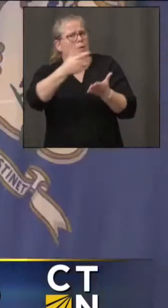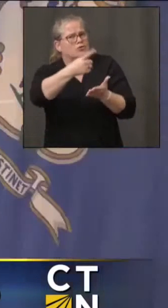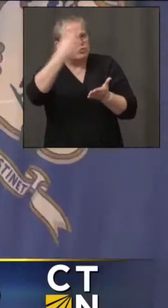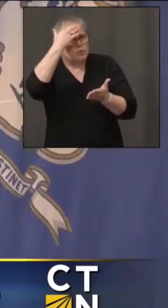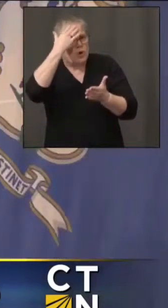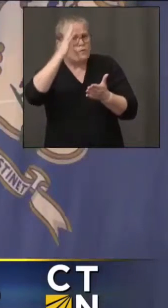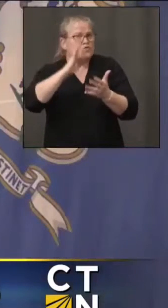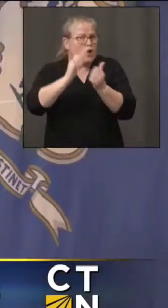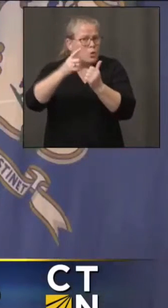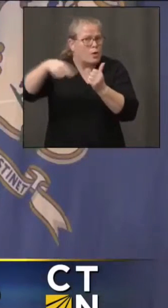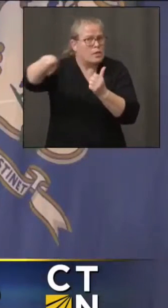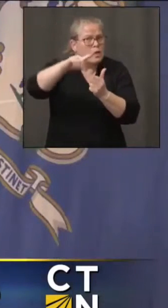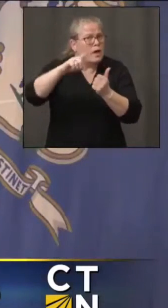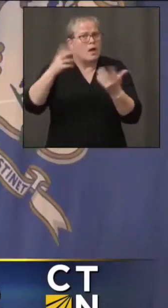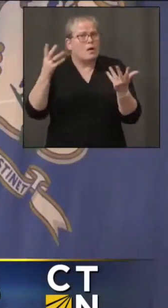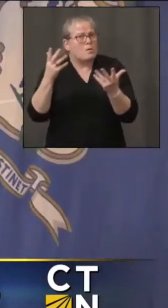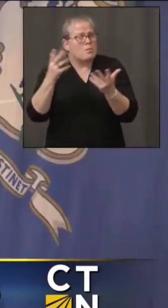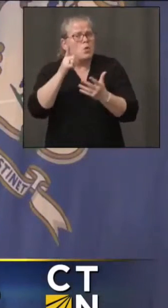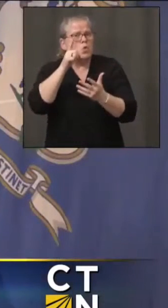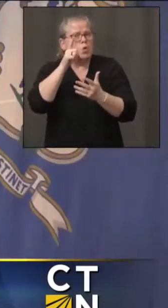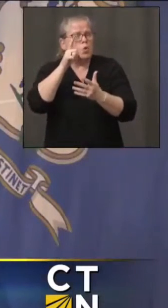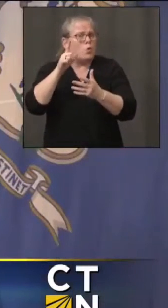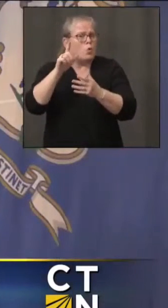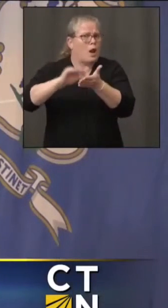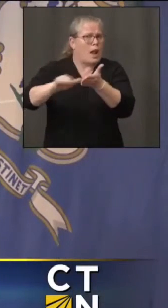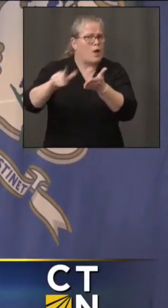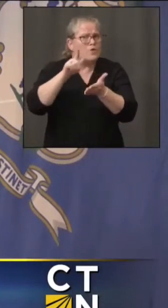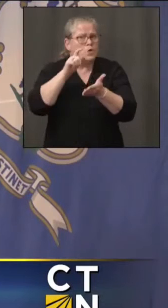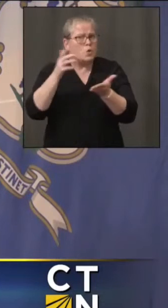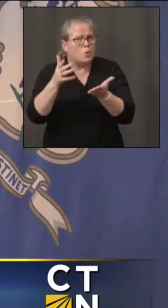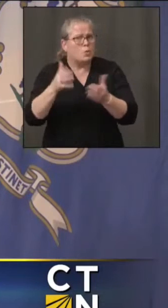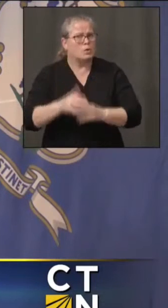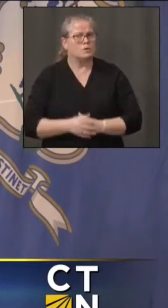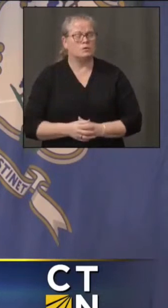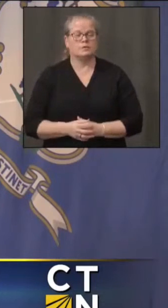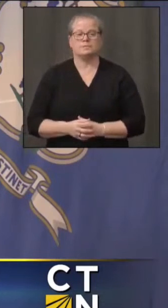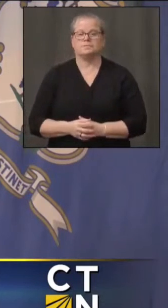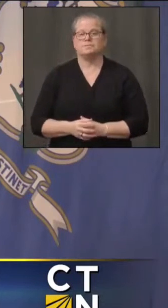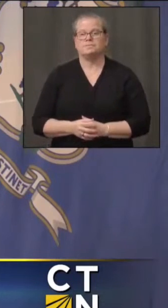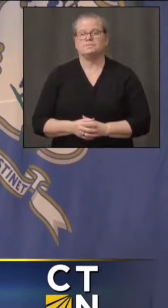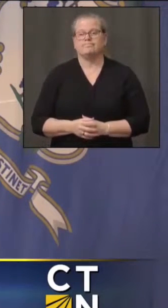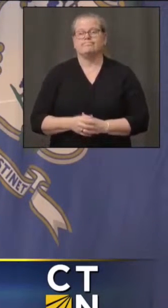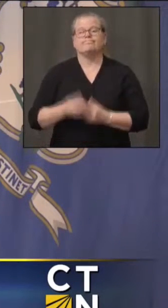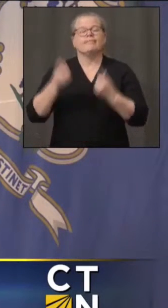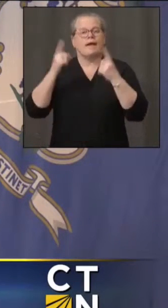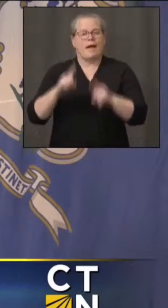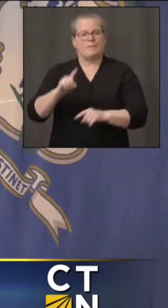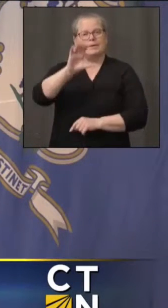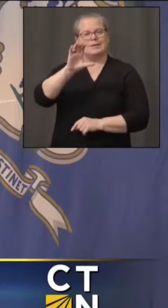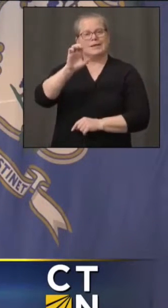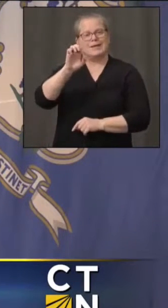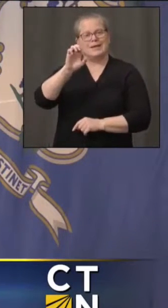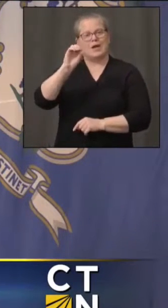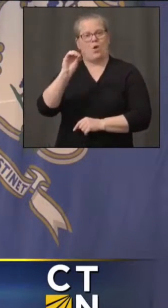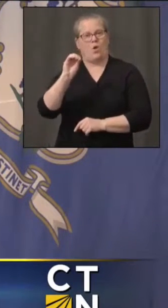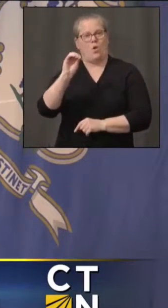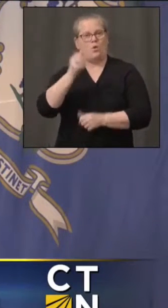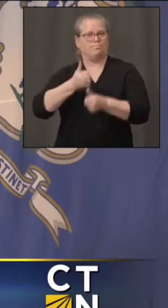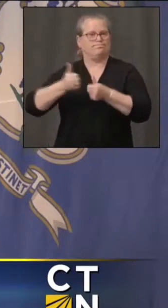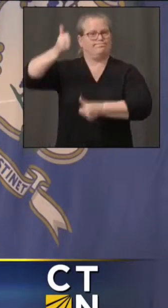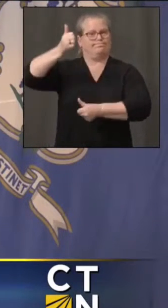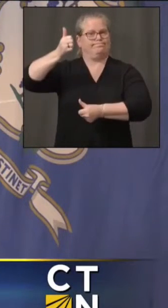talked to the CEO at Pratt. I think it was going back a couple of weeks. I mean, most of the aggregate numbers you hear are worldwide